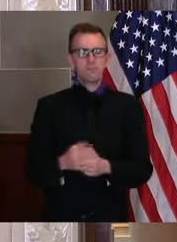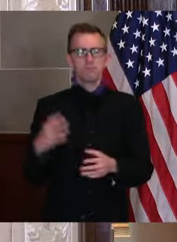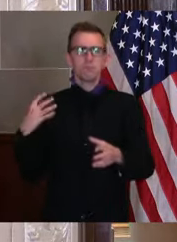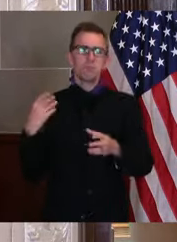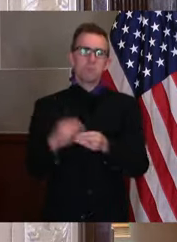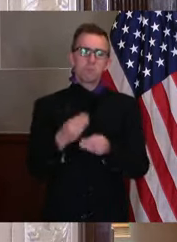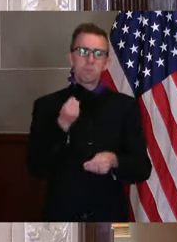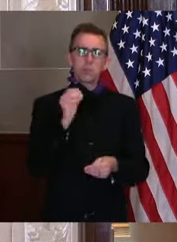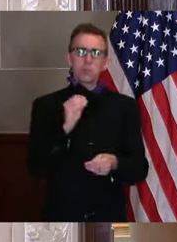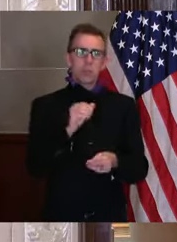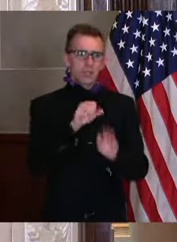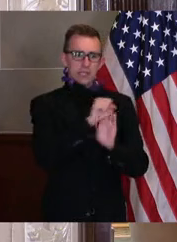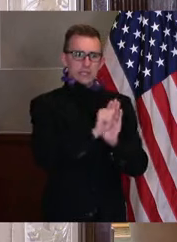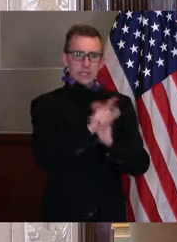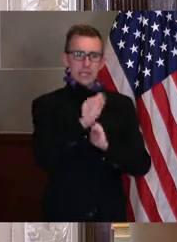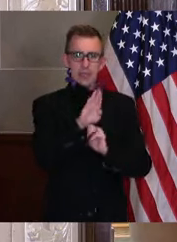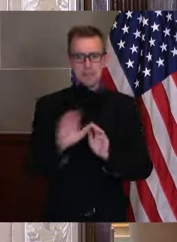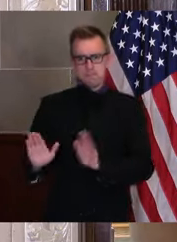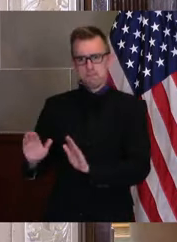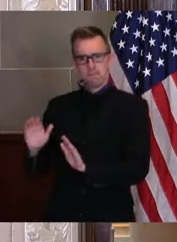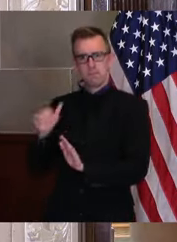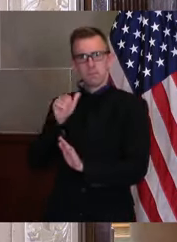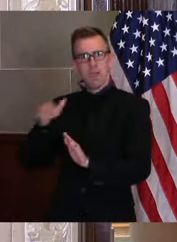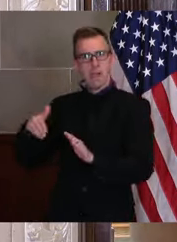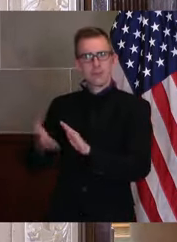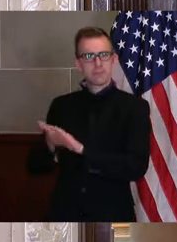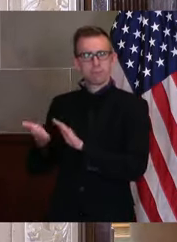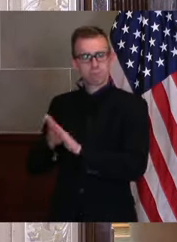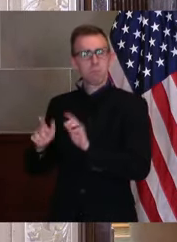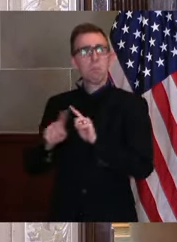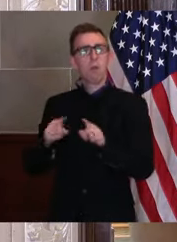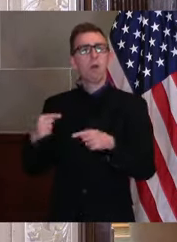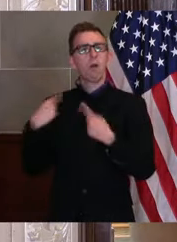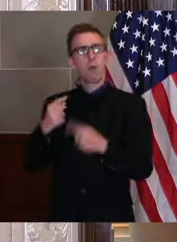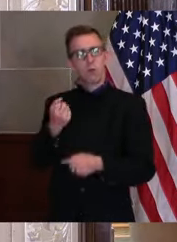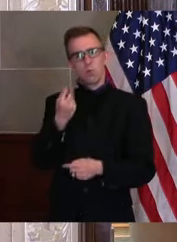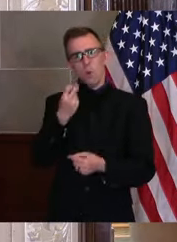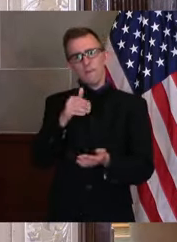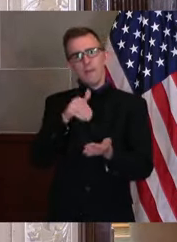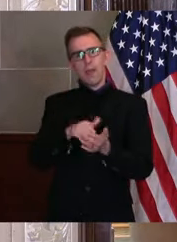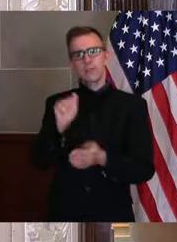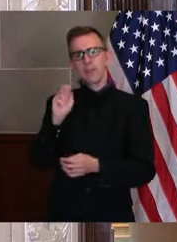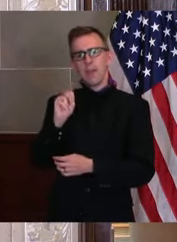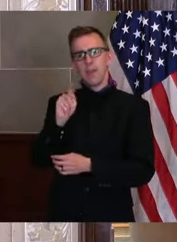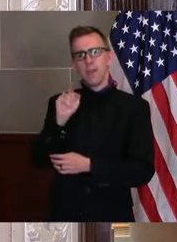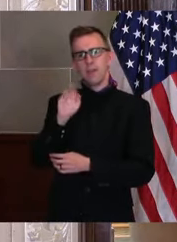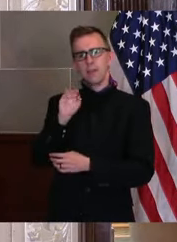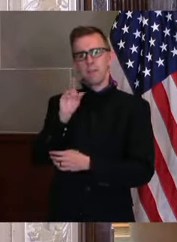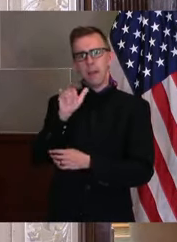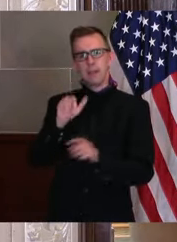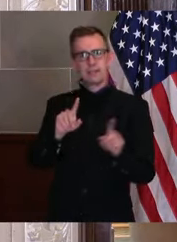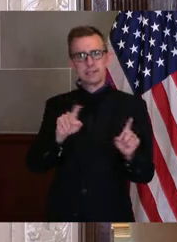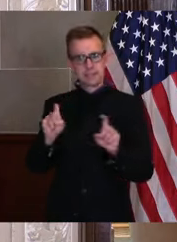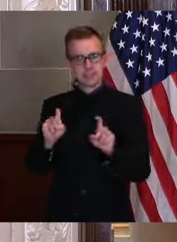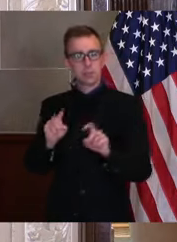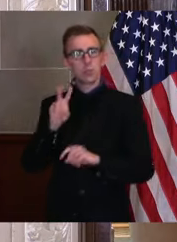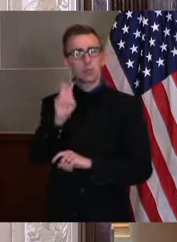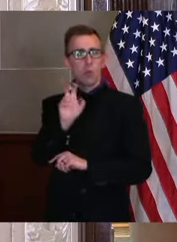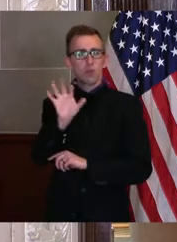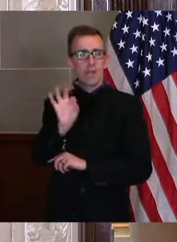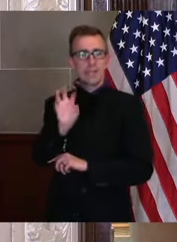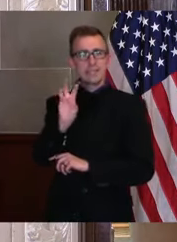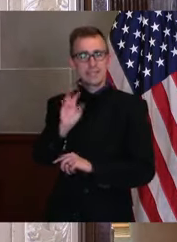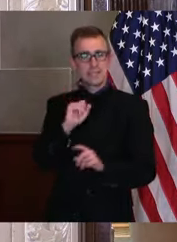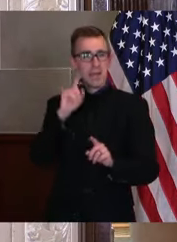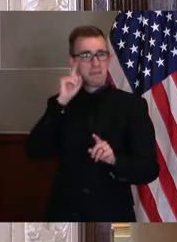Missouri, not through the state health lab because we're not up and running yet, there have been about 12,000 antibody tests, of which 296,